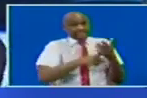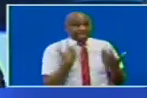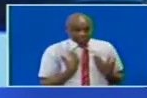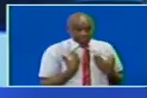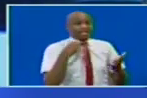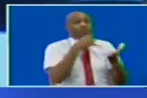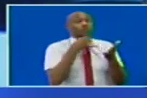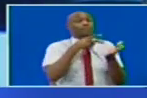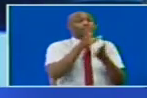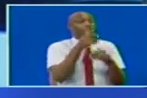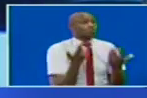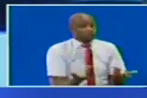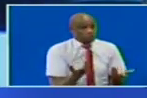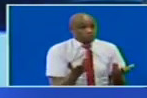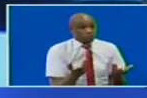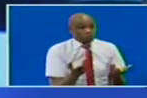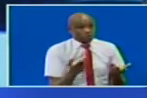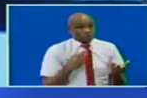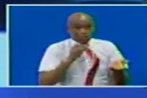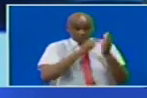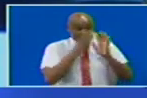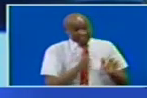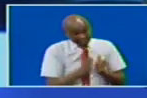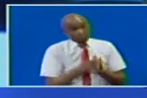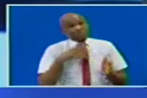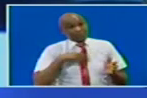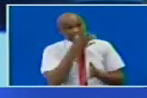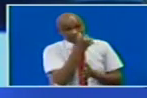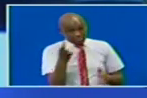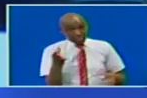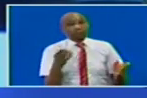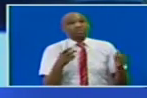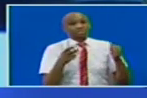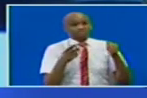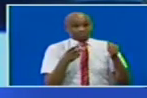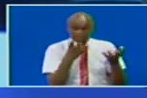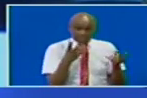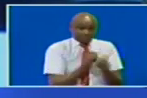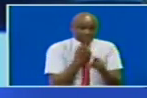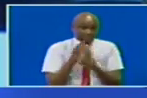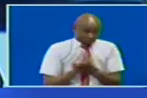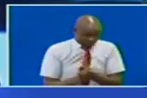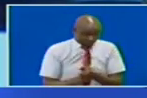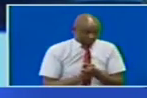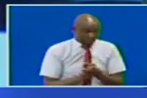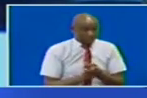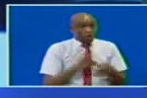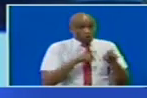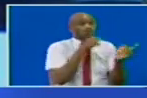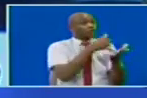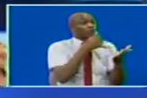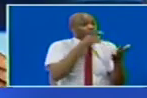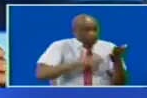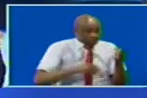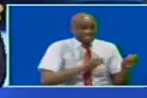comprises of payments that were done to contractors and suppliers amounting to about 748 million. It also comprises